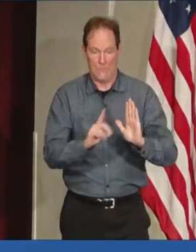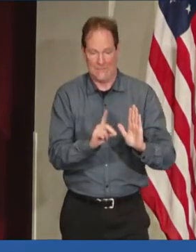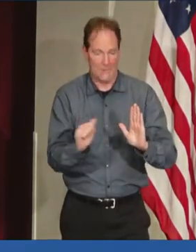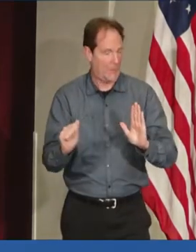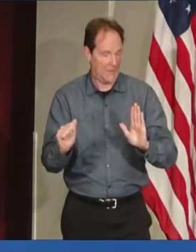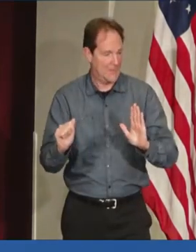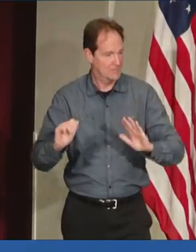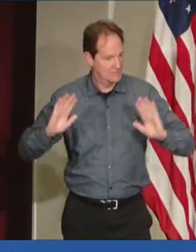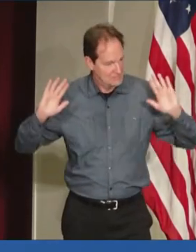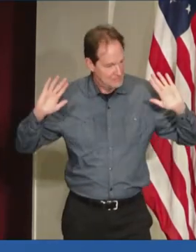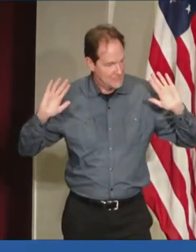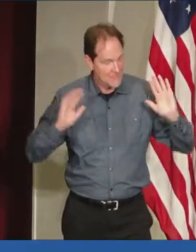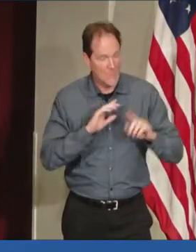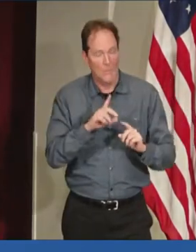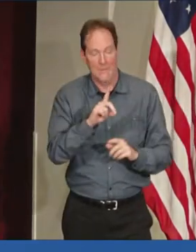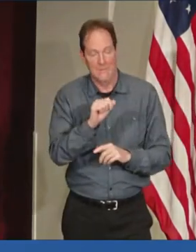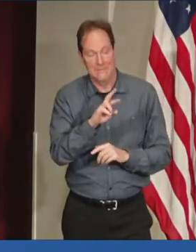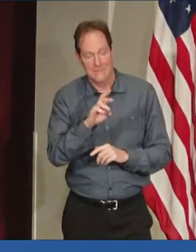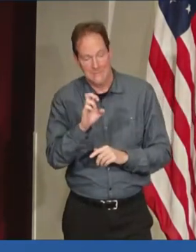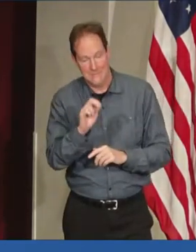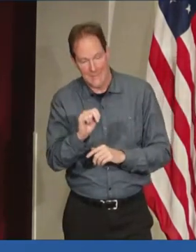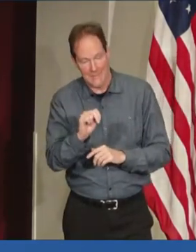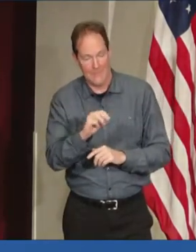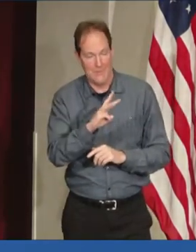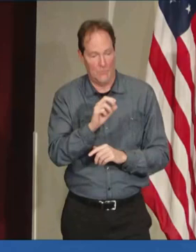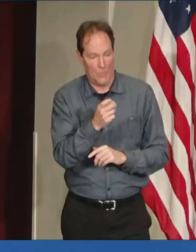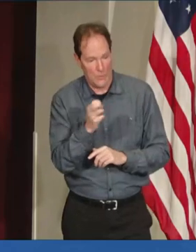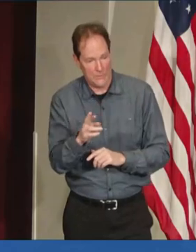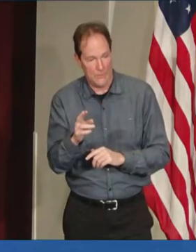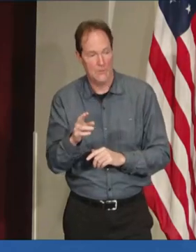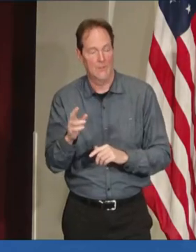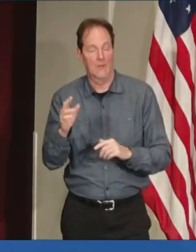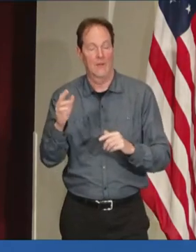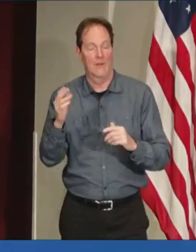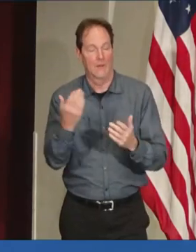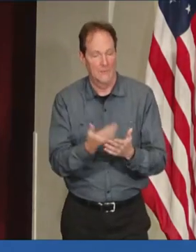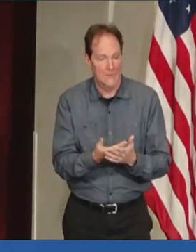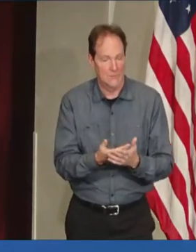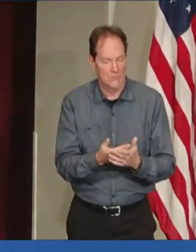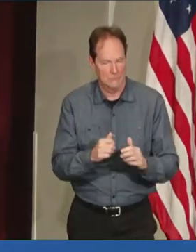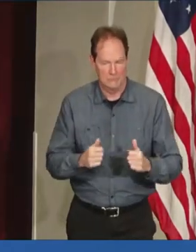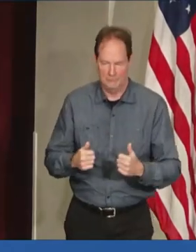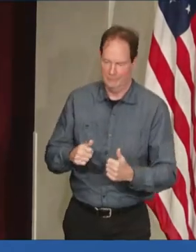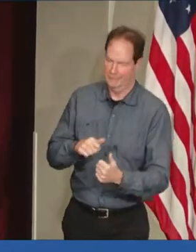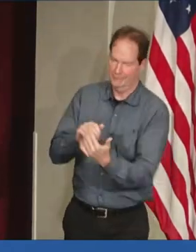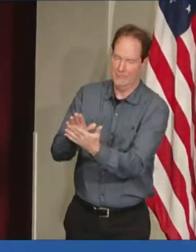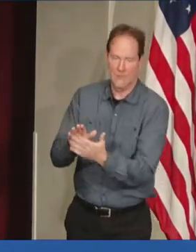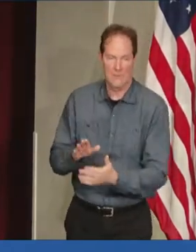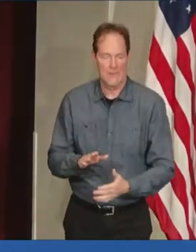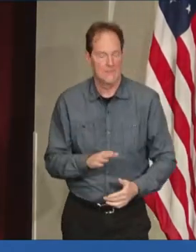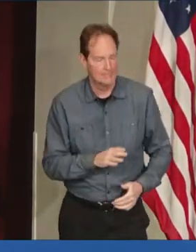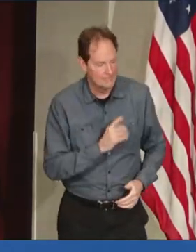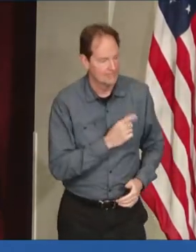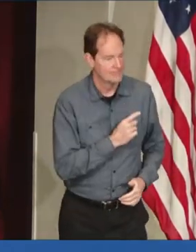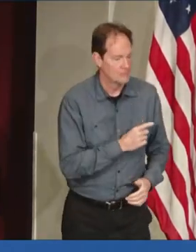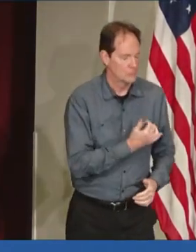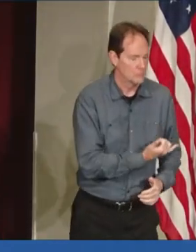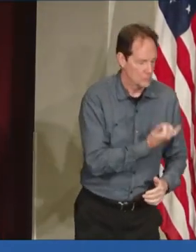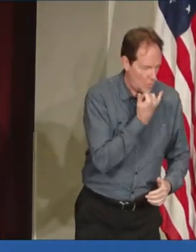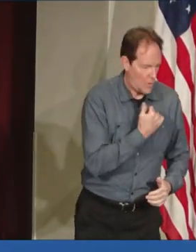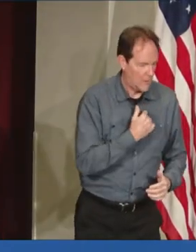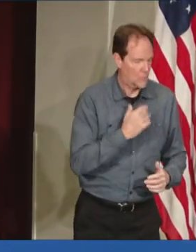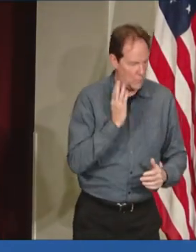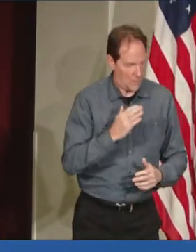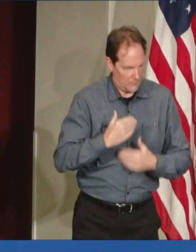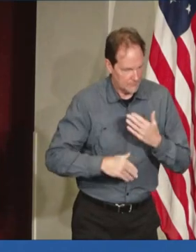so when Darren Walker came in and was challenged, he said, okay, this is wrong, and he's working on it. But still, you know, they're one